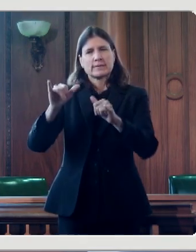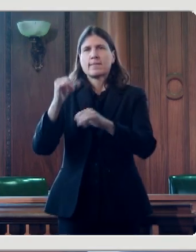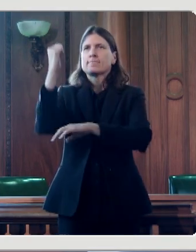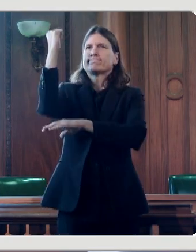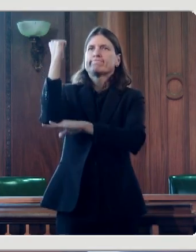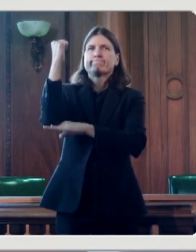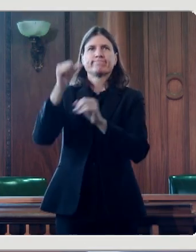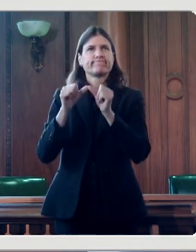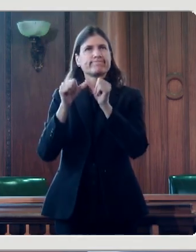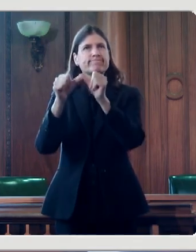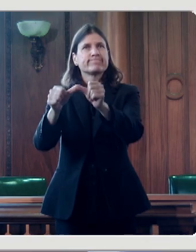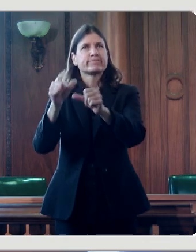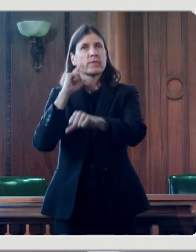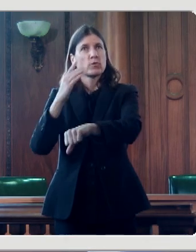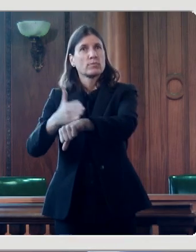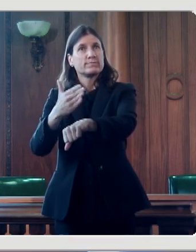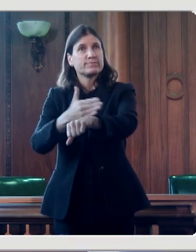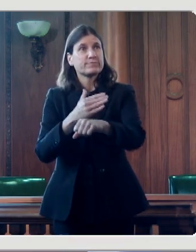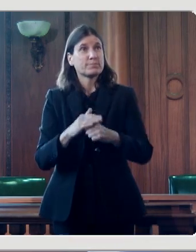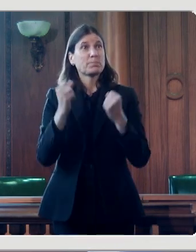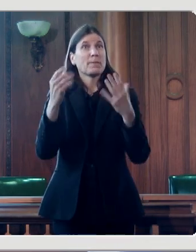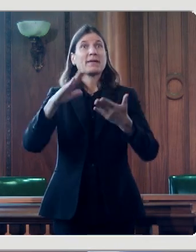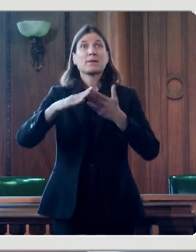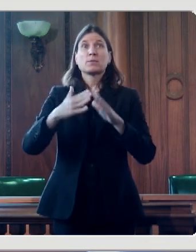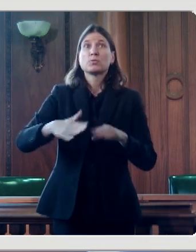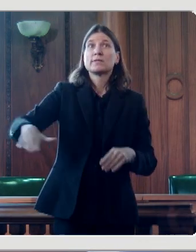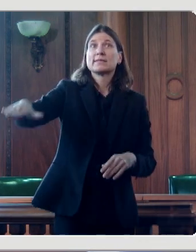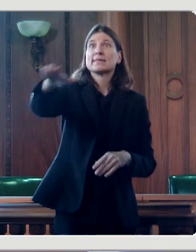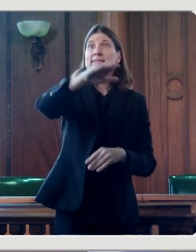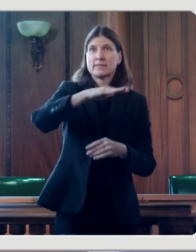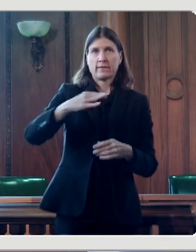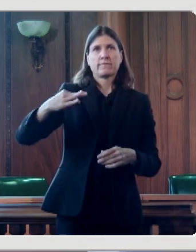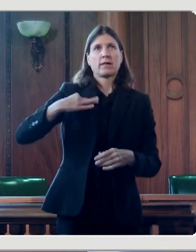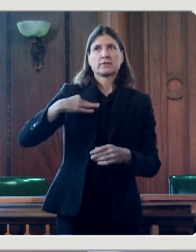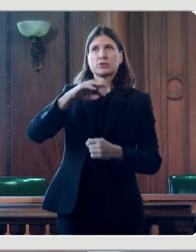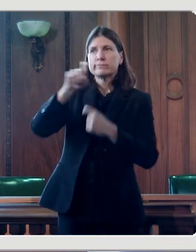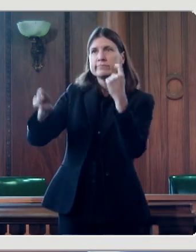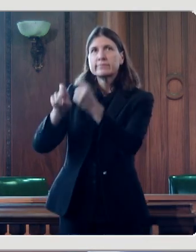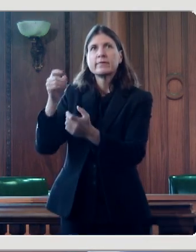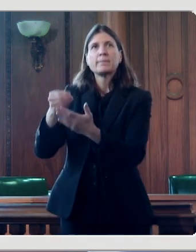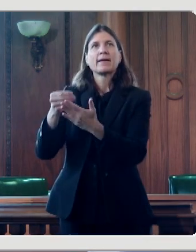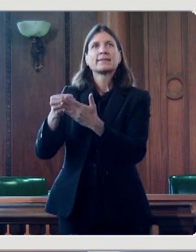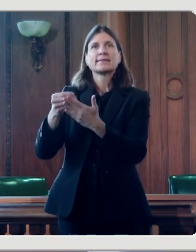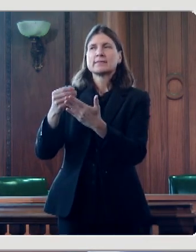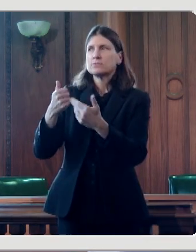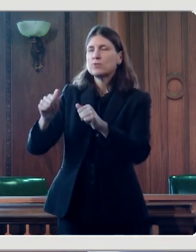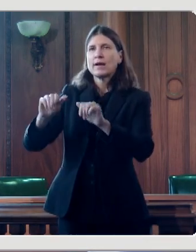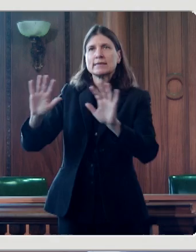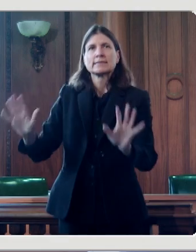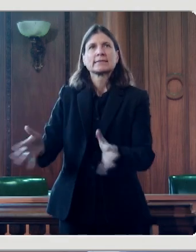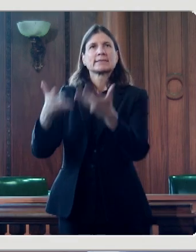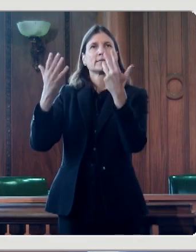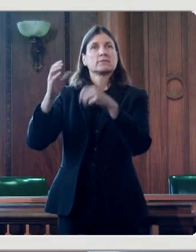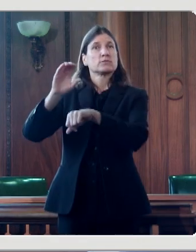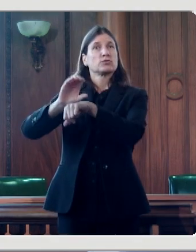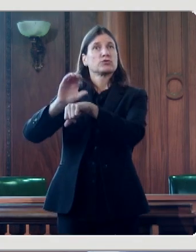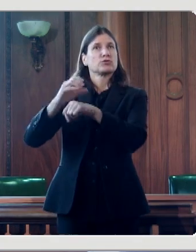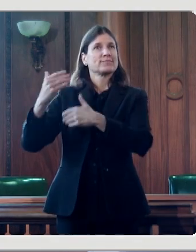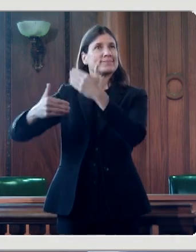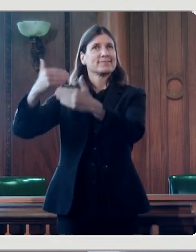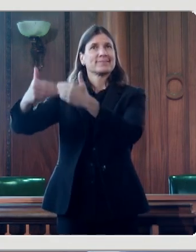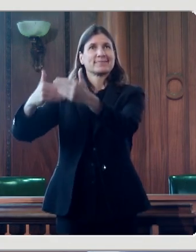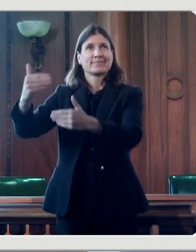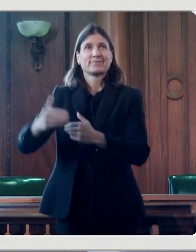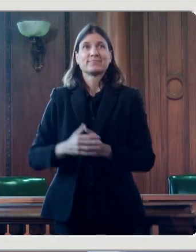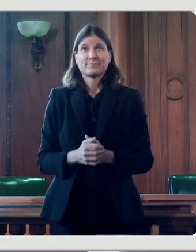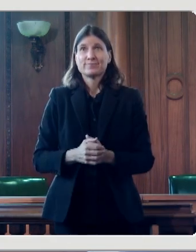already. Our newly installed Catholic Diocese Bishop William Byrne, who stepped up to offer